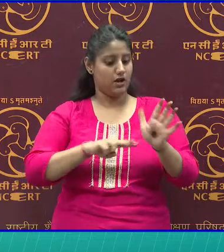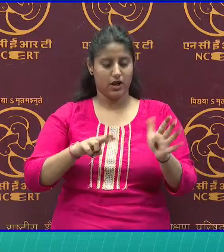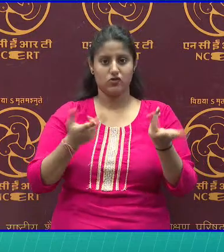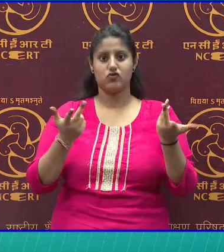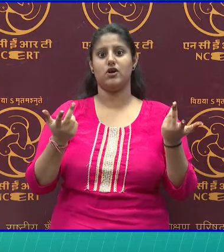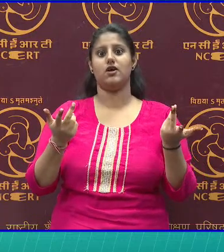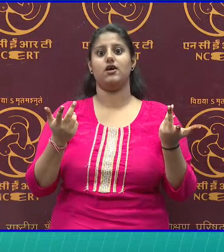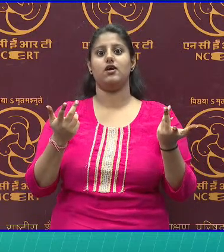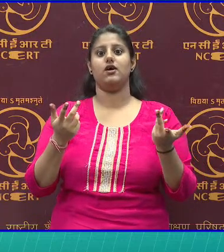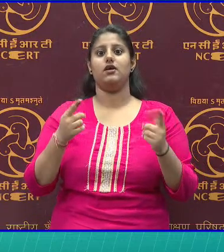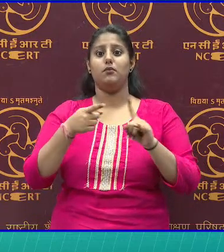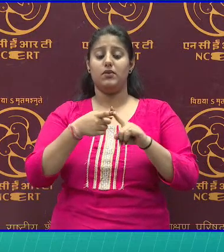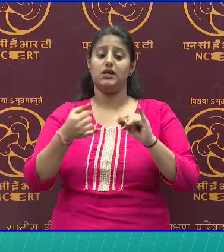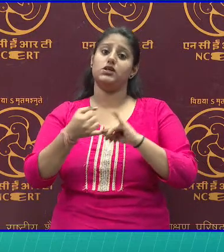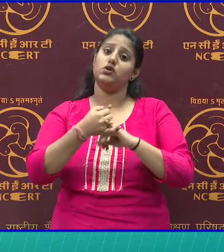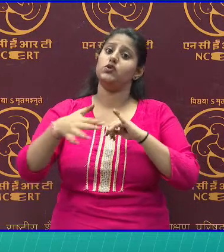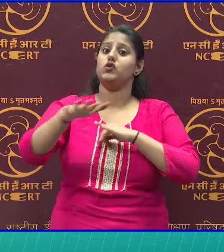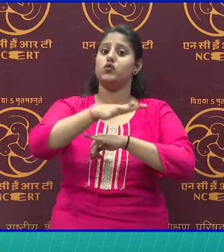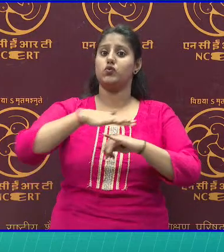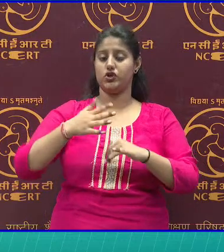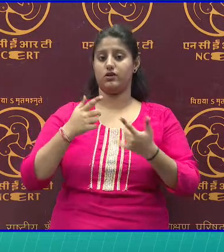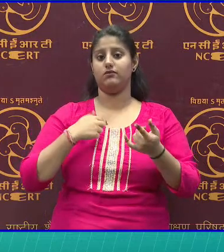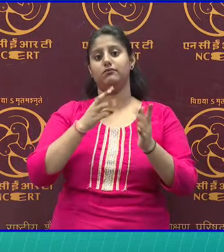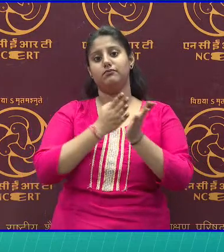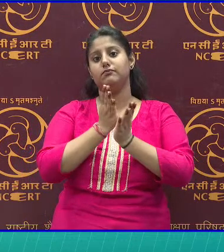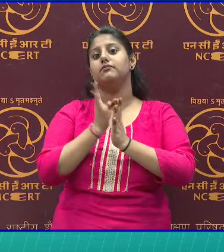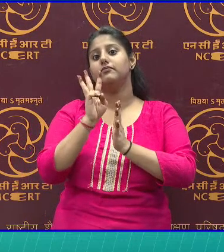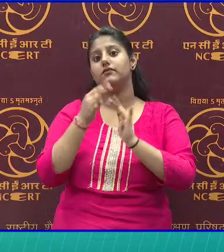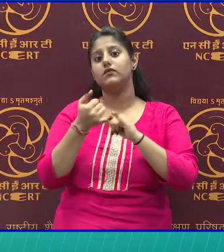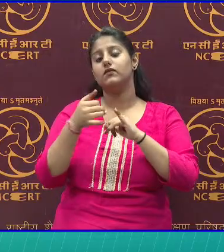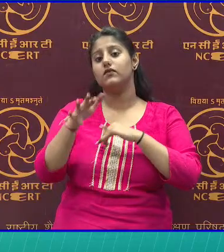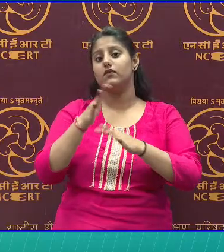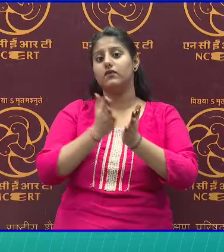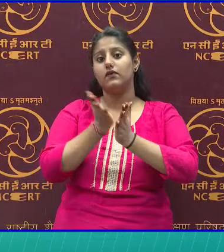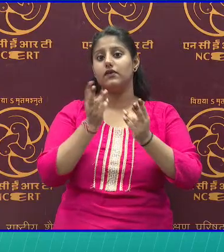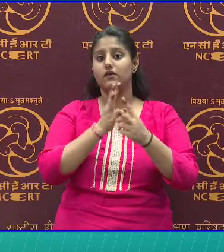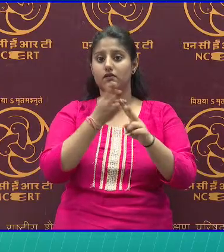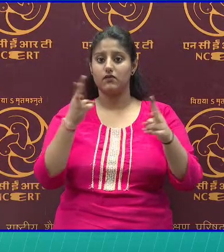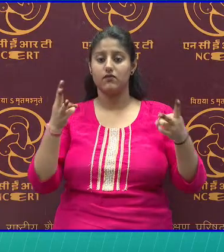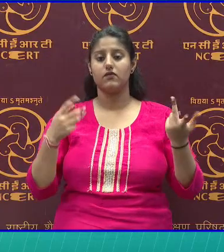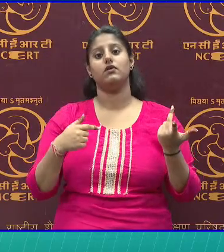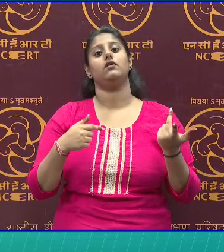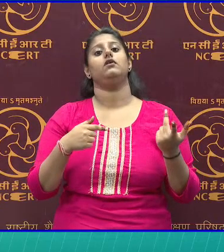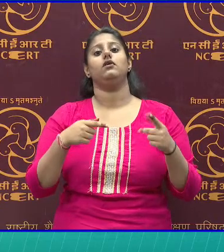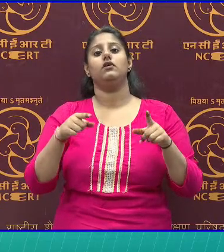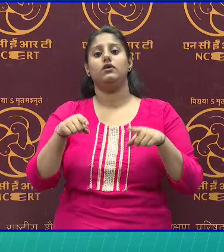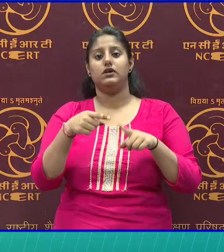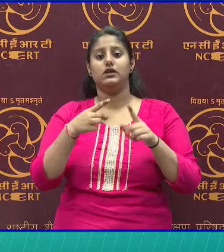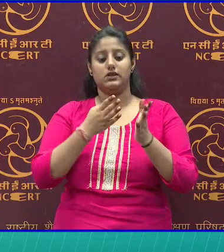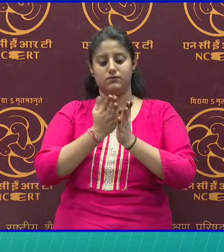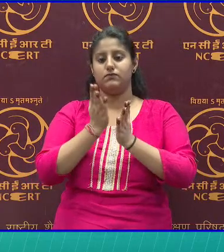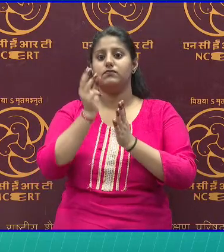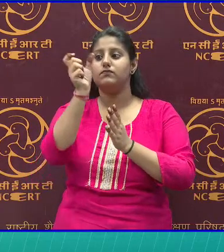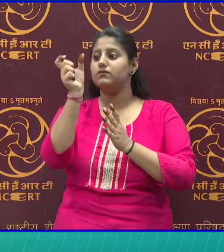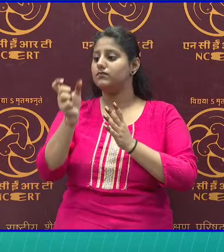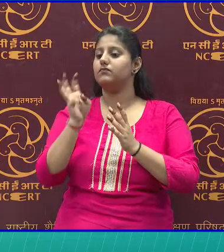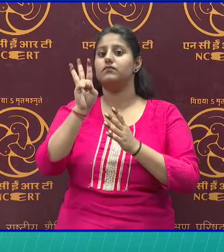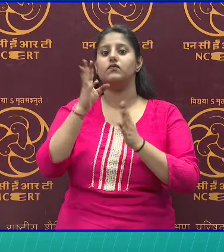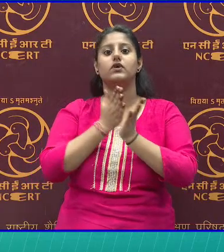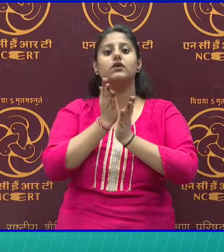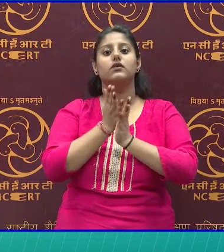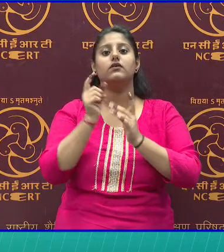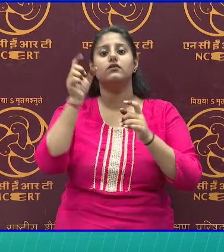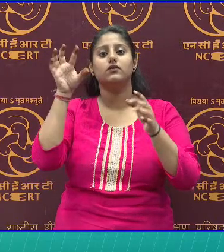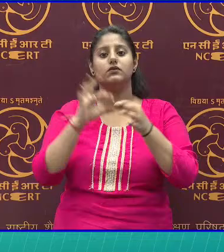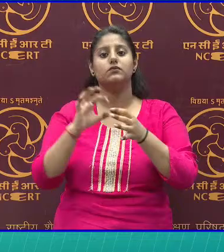has a social world as well. So how do we bring the elements of these 3 worlds, 3 dimensions